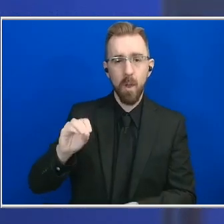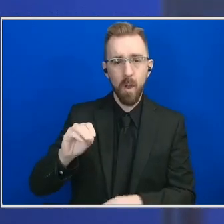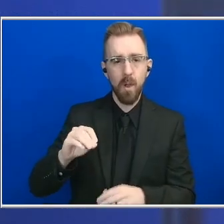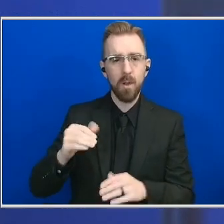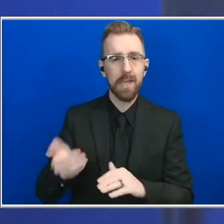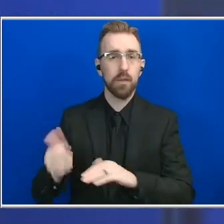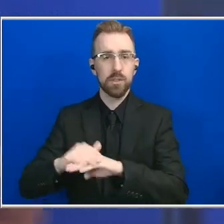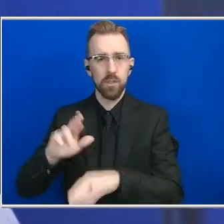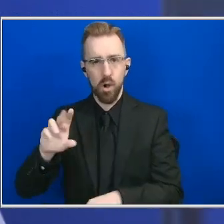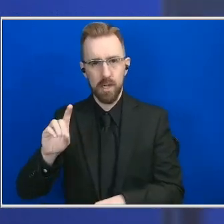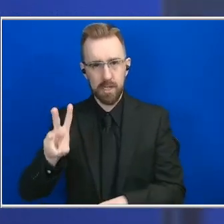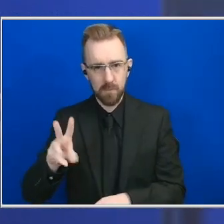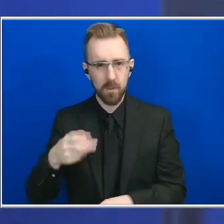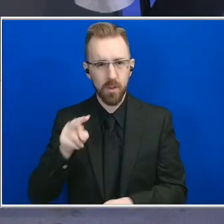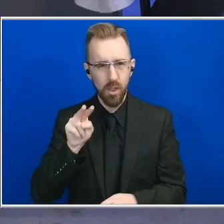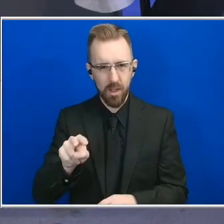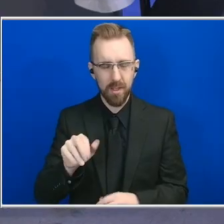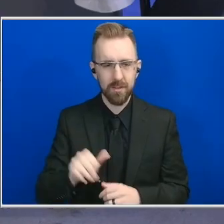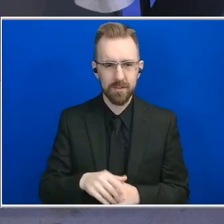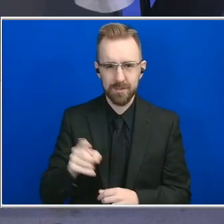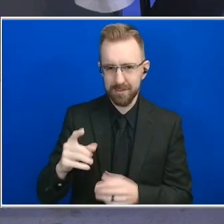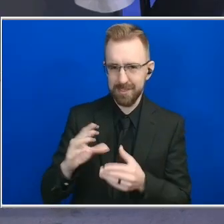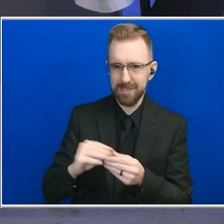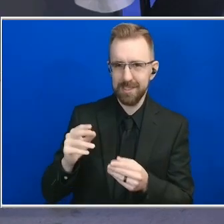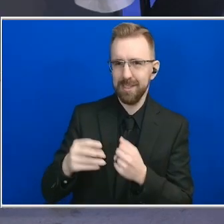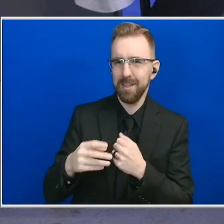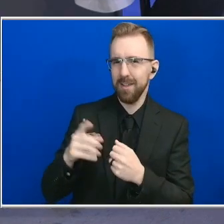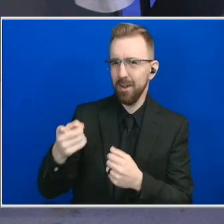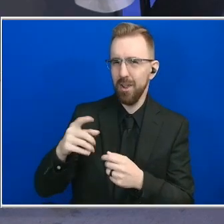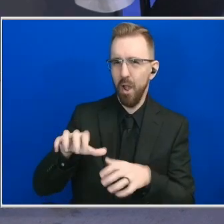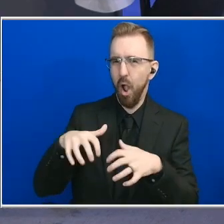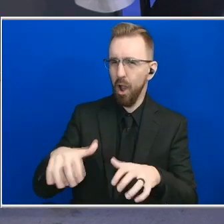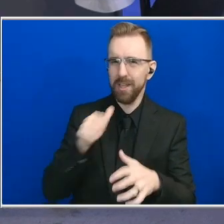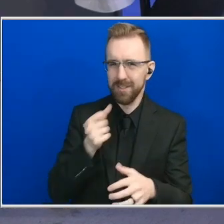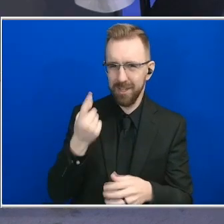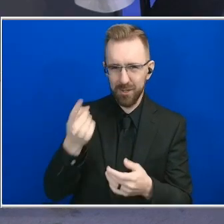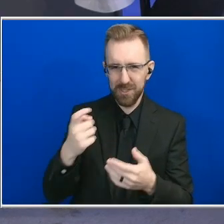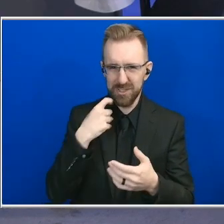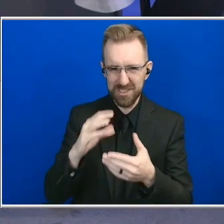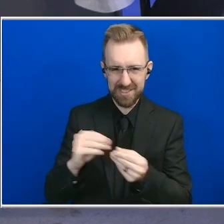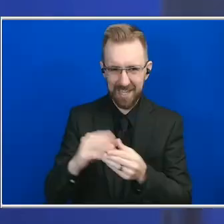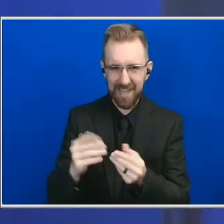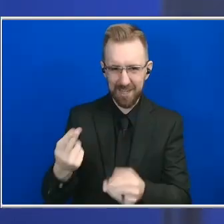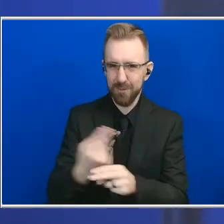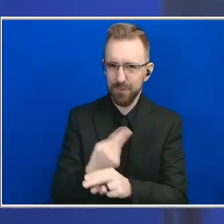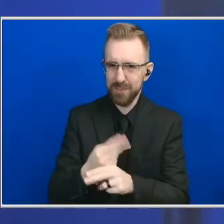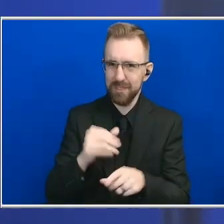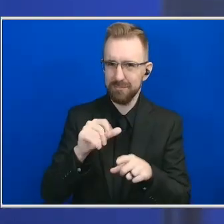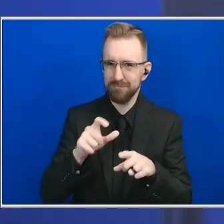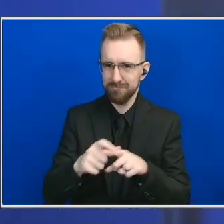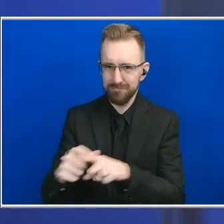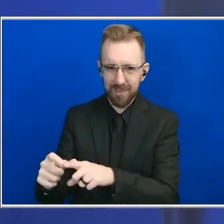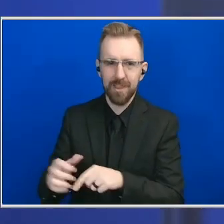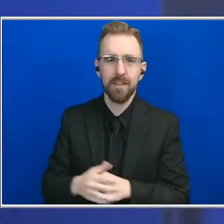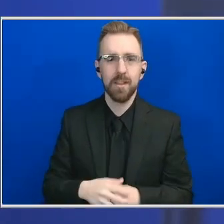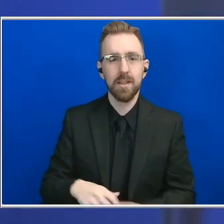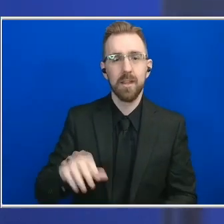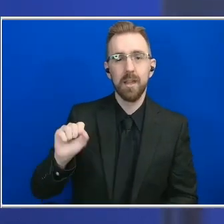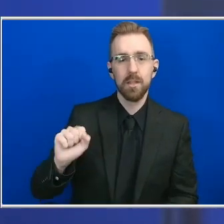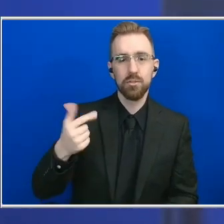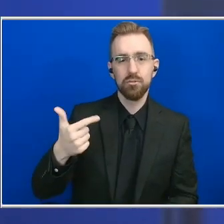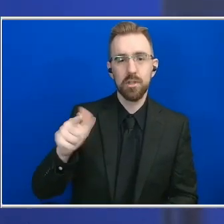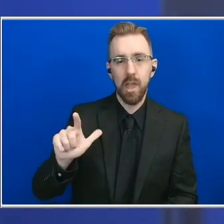red So blood... make sure you say that for our audience, what you just said. You're using a lot of big words Well, there. the SGLT2s activate the bone marrow